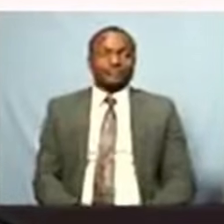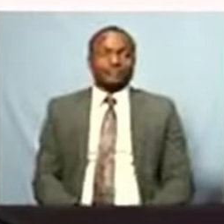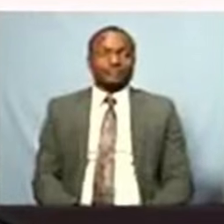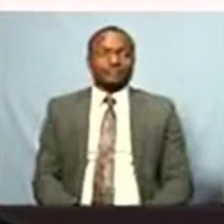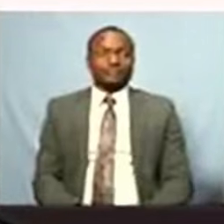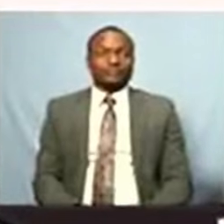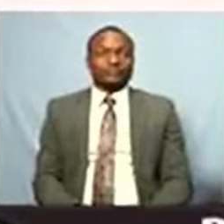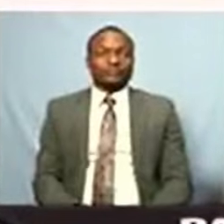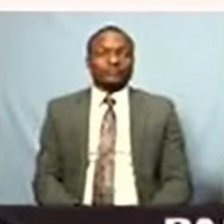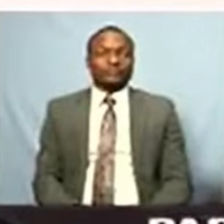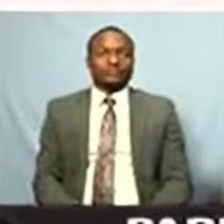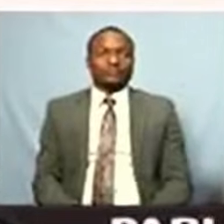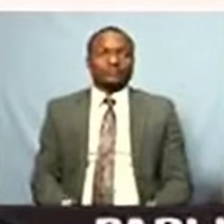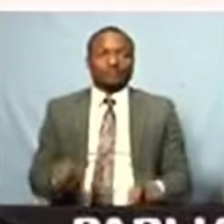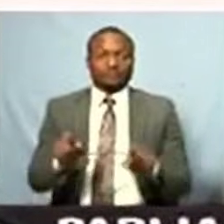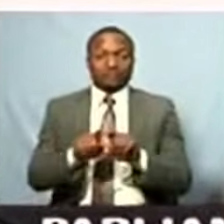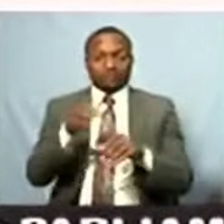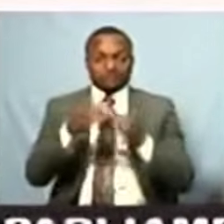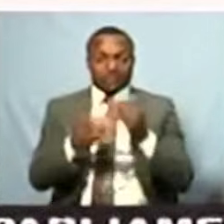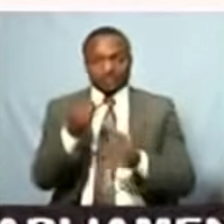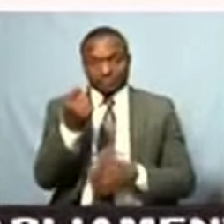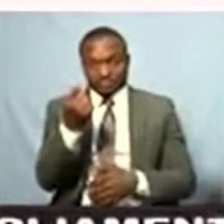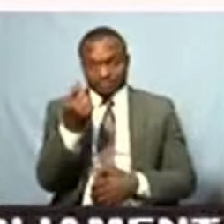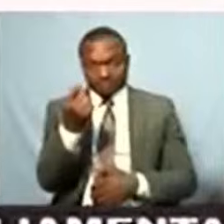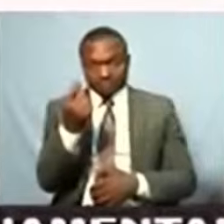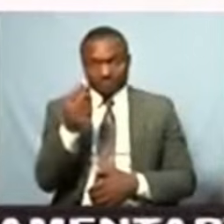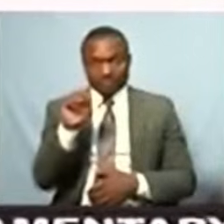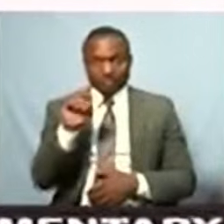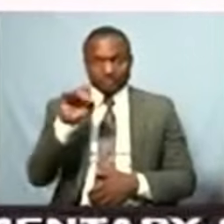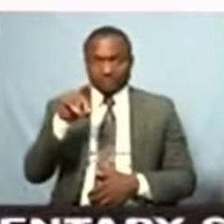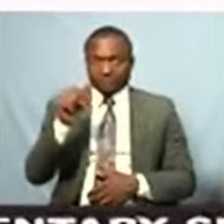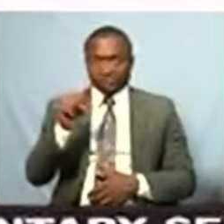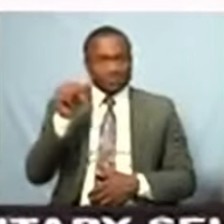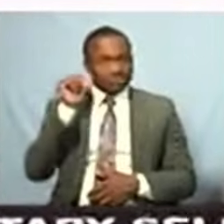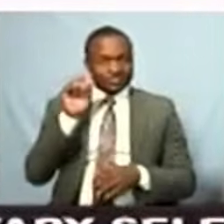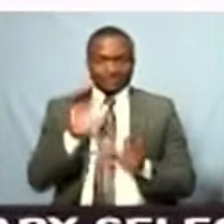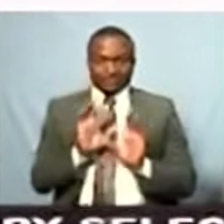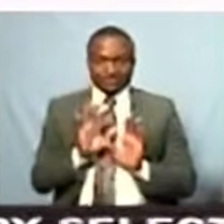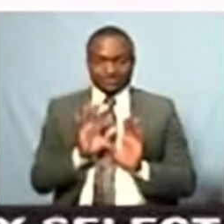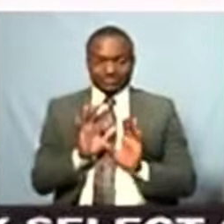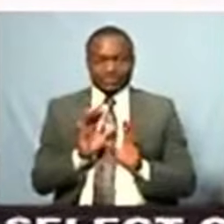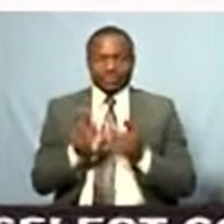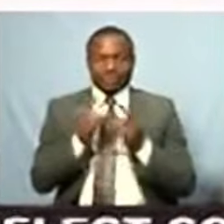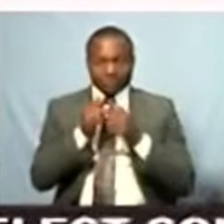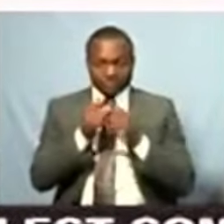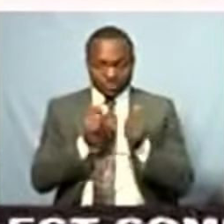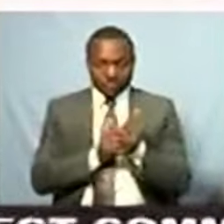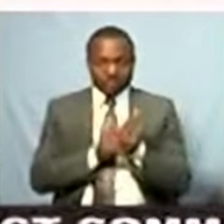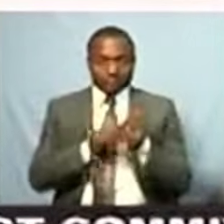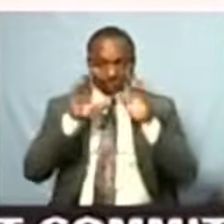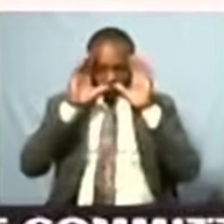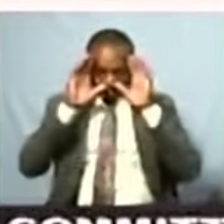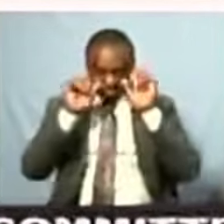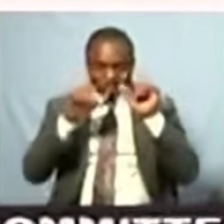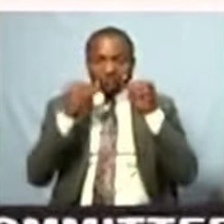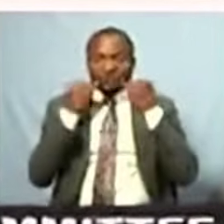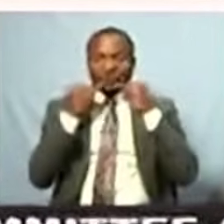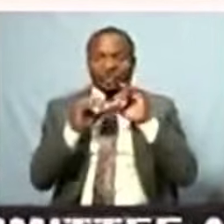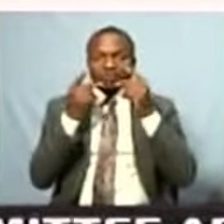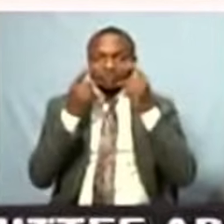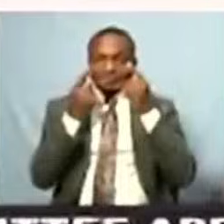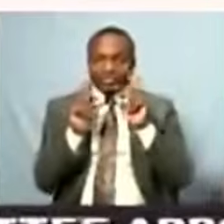Further, the same clause 11, NIPA does not object as it relates to the president informing the